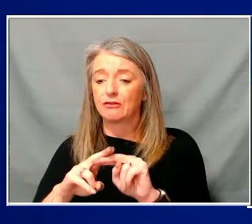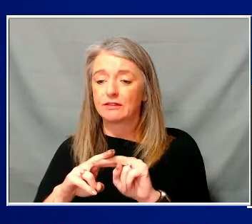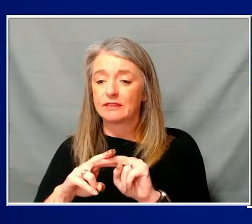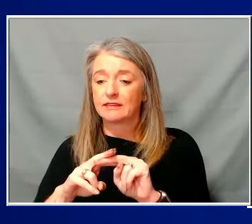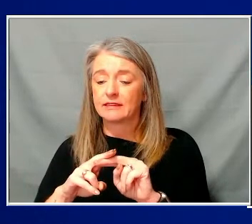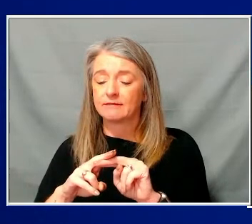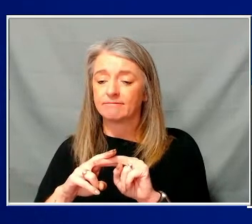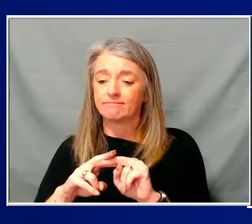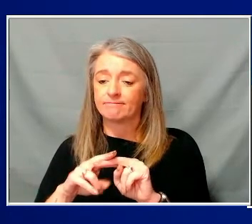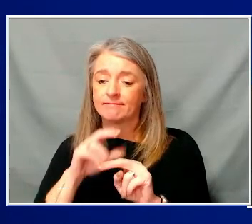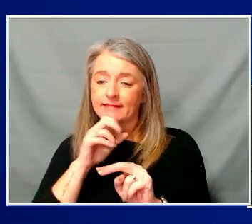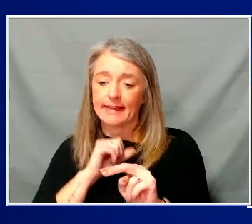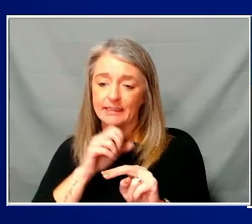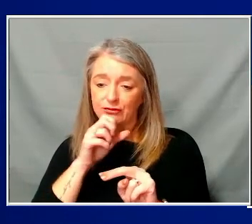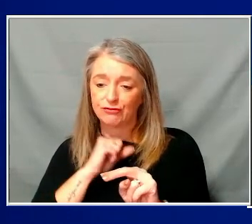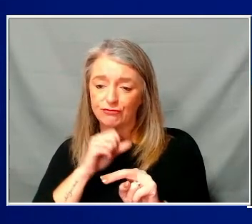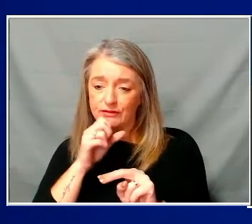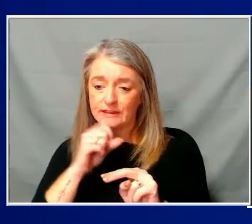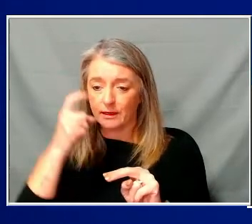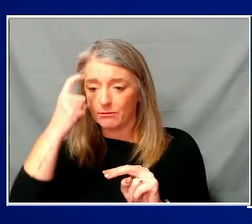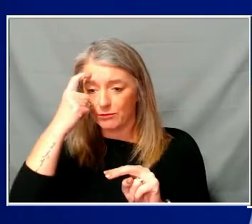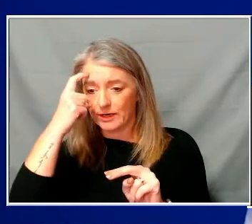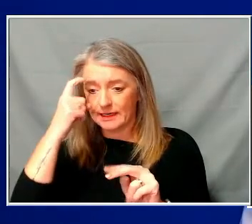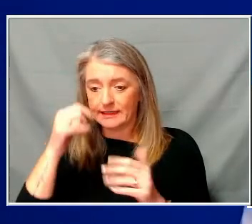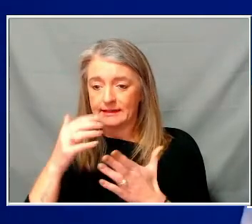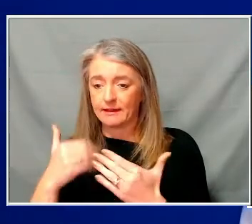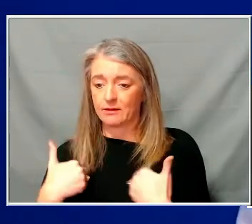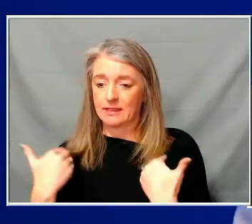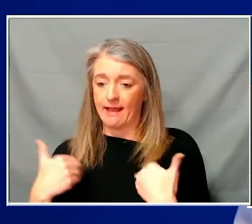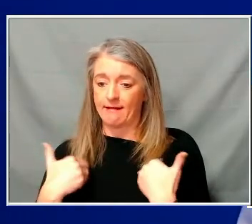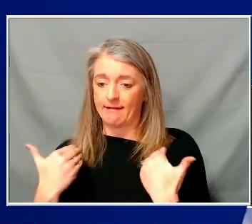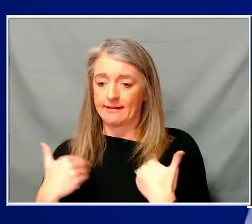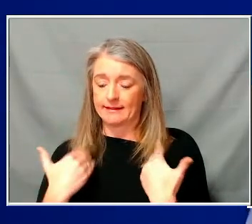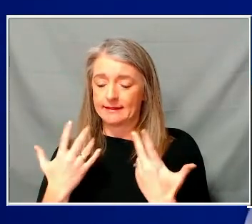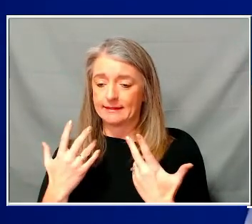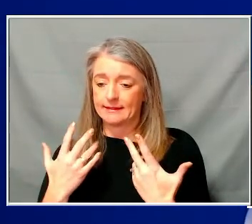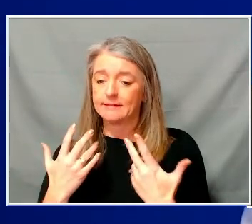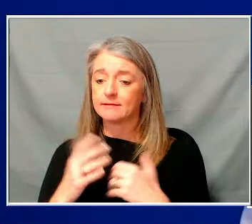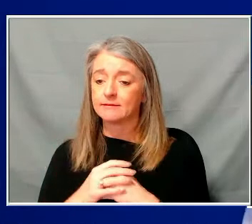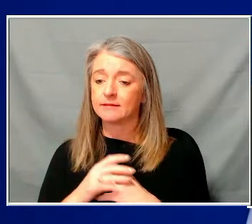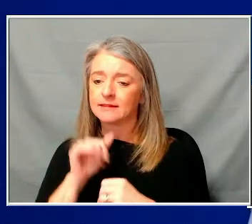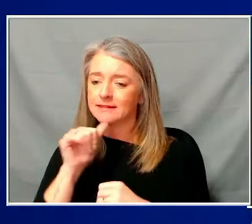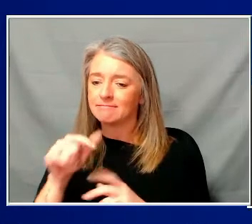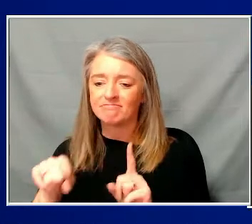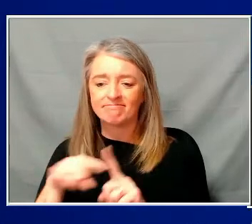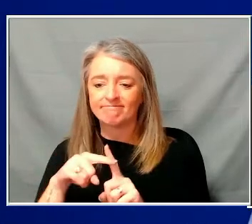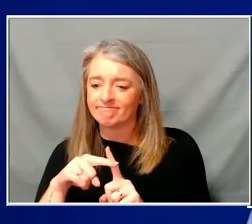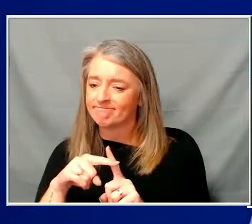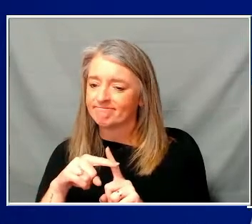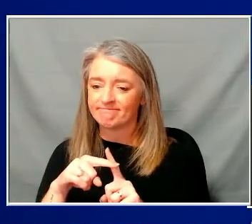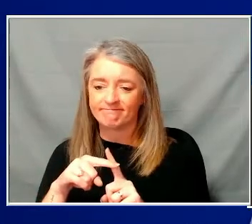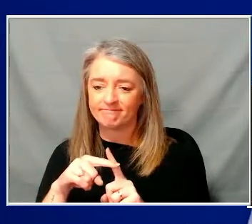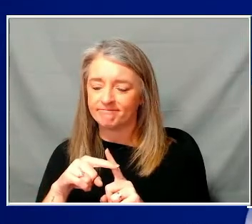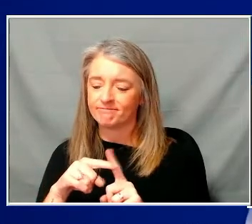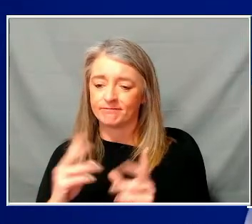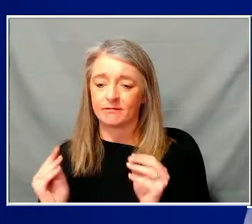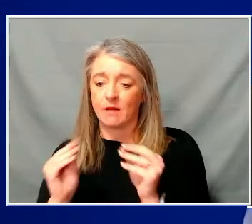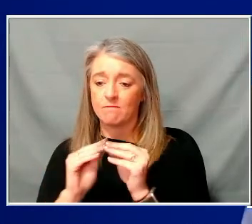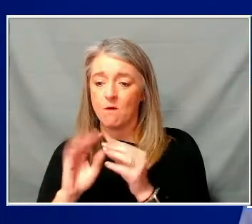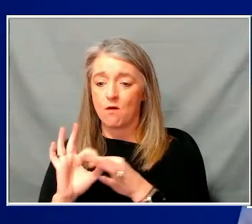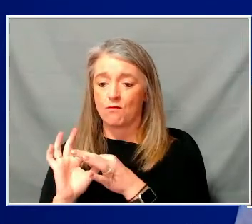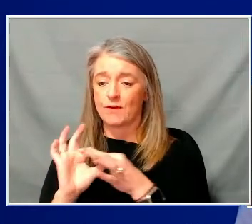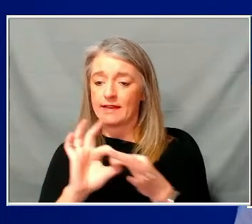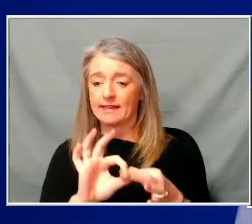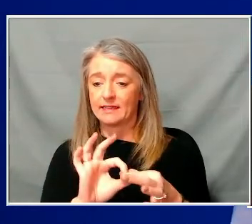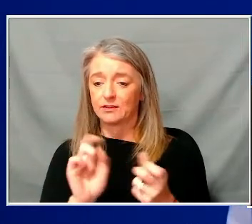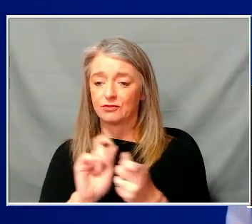accelerated aging of those brains in those adolescents. And this wasn't a good thing. It was more related to kind of